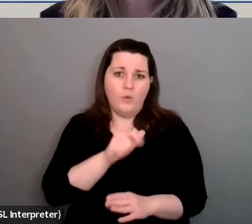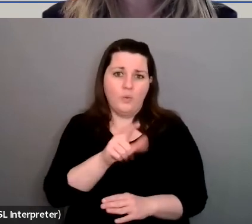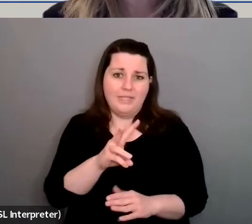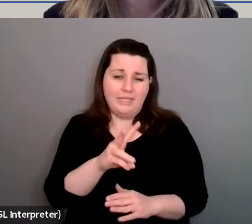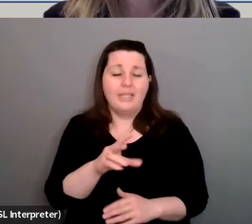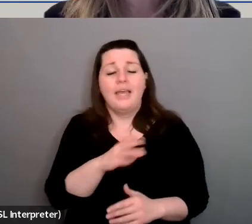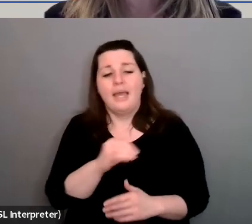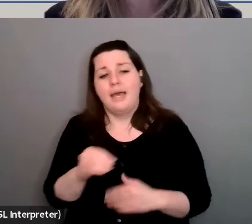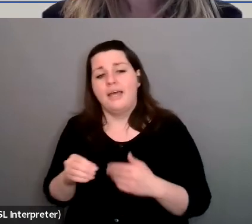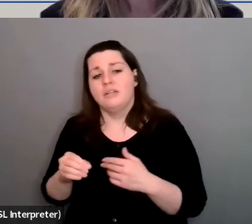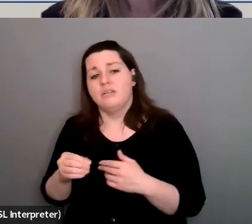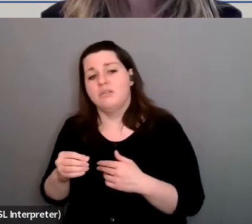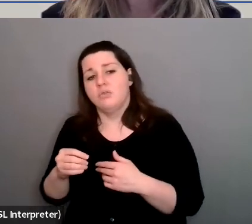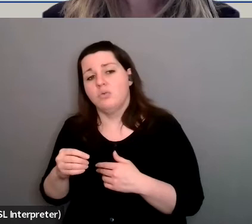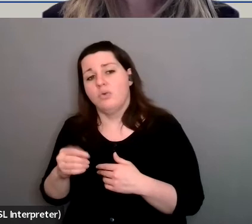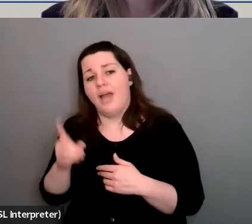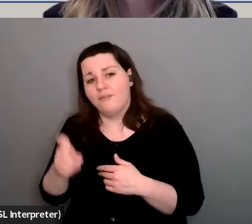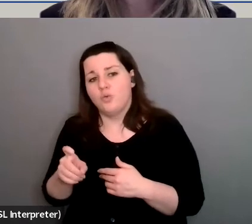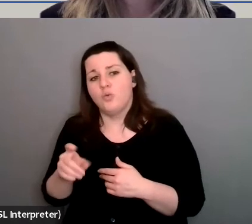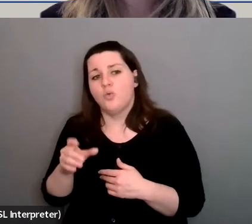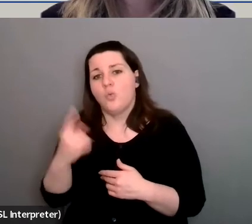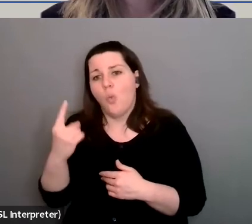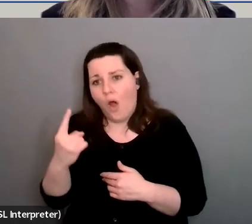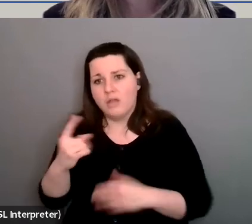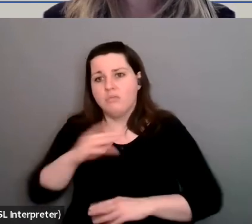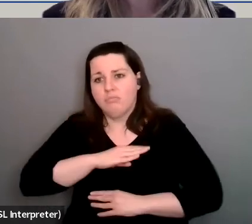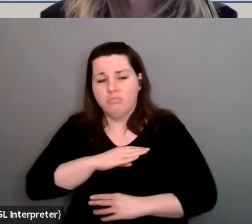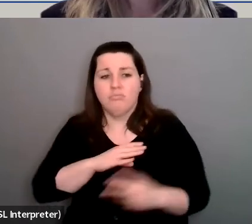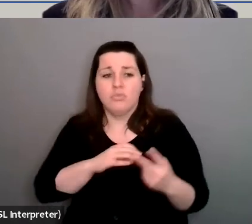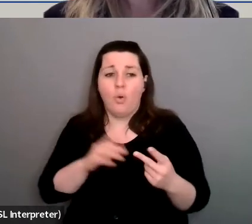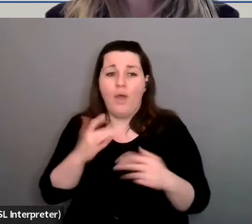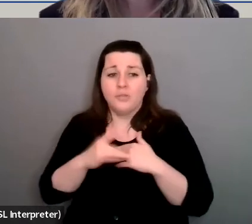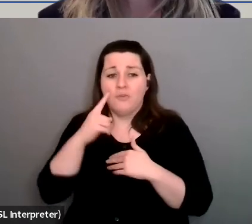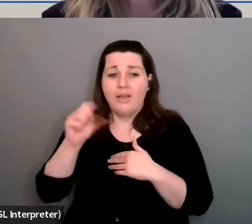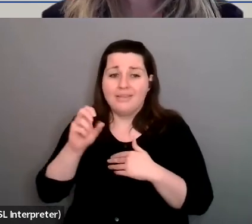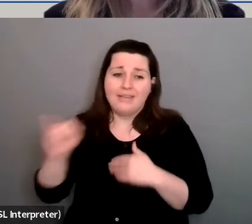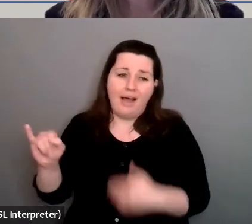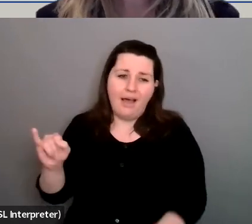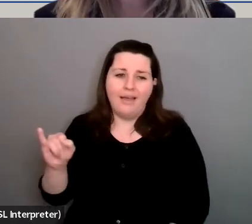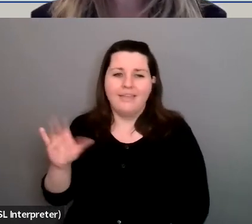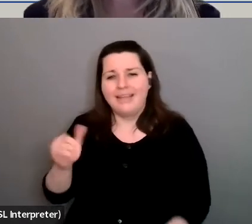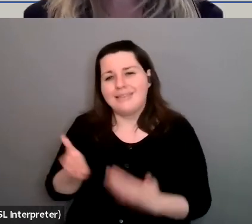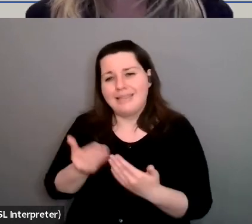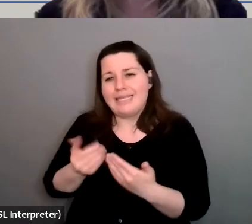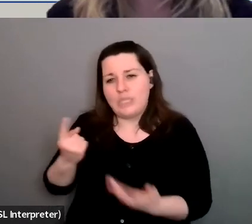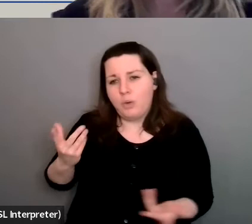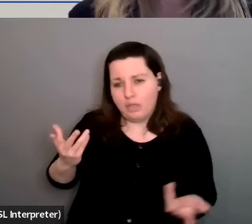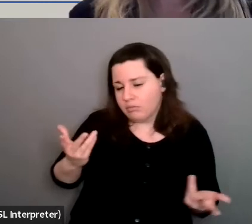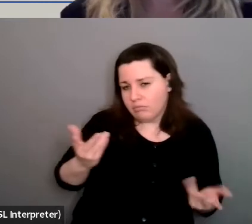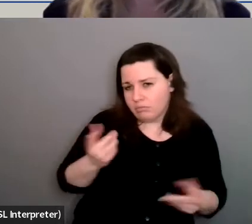least one of the following. So eligibility for SSI, that's kind of like the easy button,